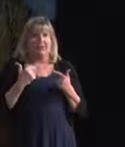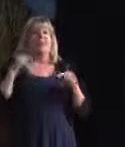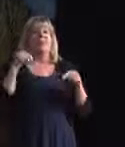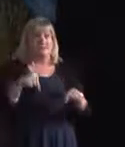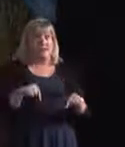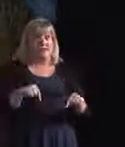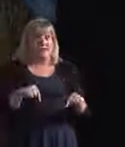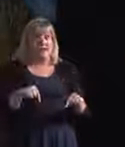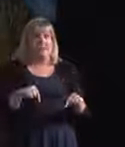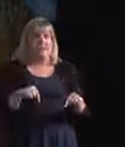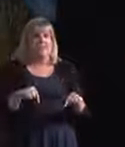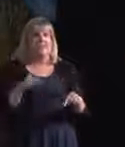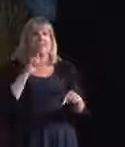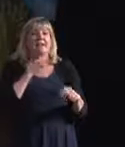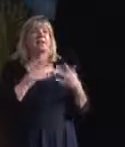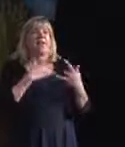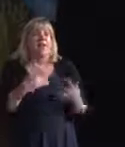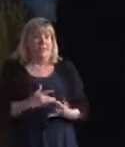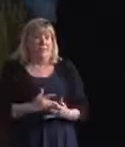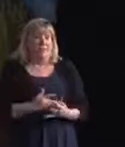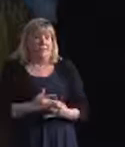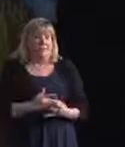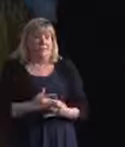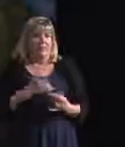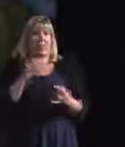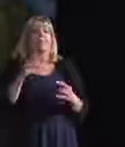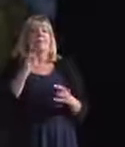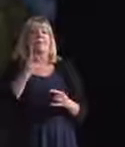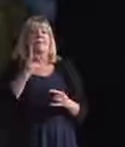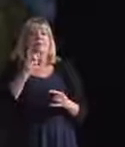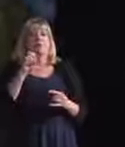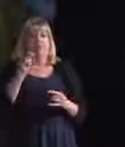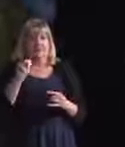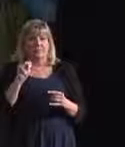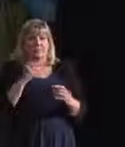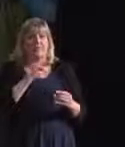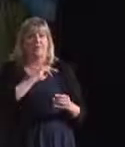This is the heart of mission.